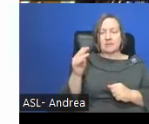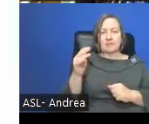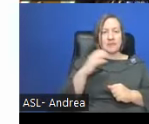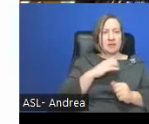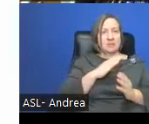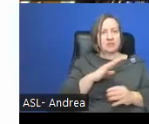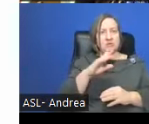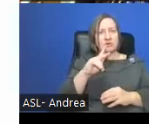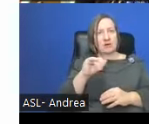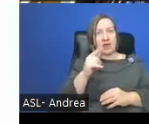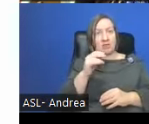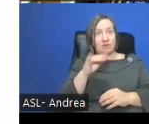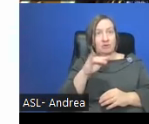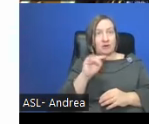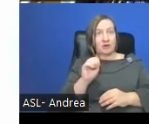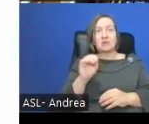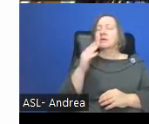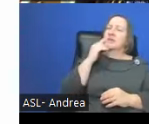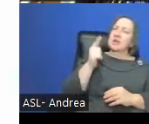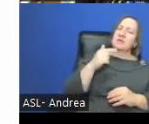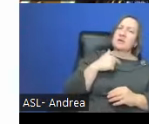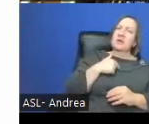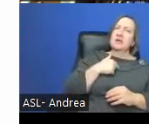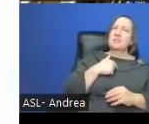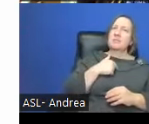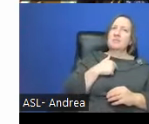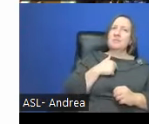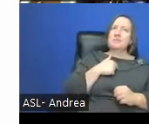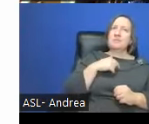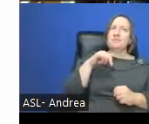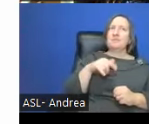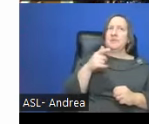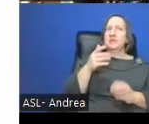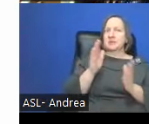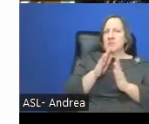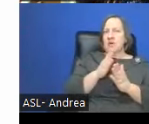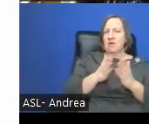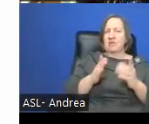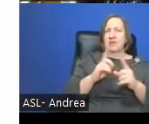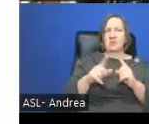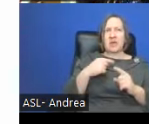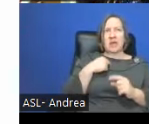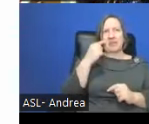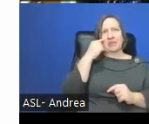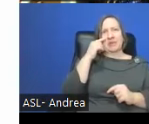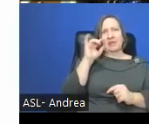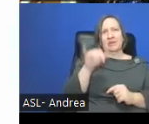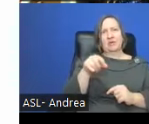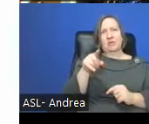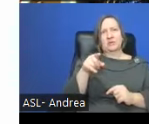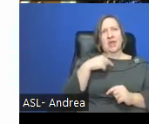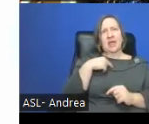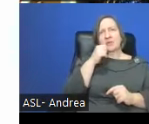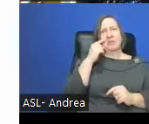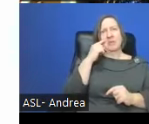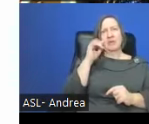Commissioner Catherine? Thank you. This is a minor thing, but I think I just don't